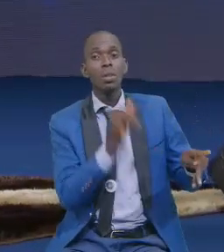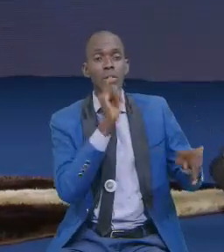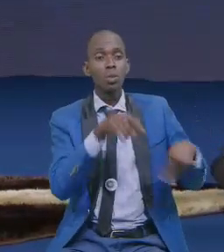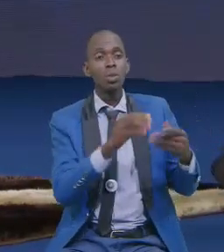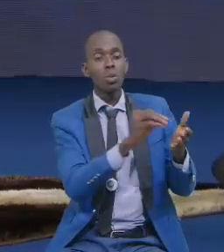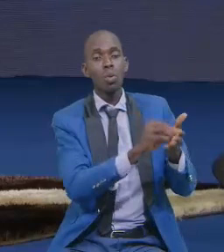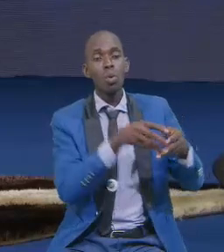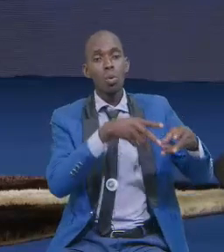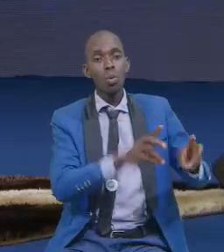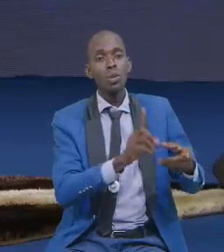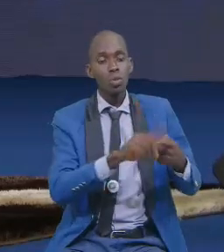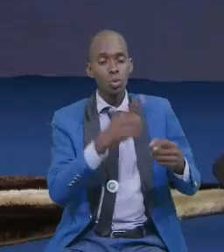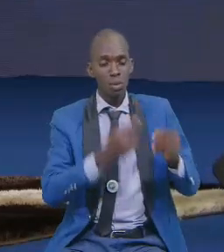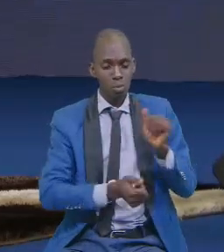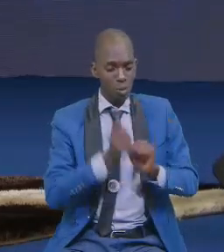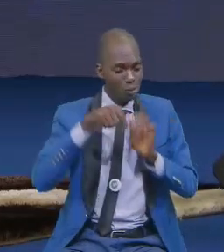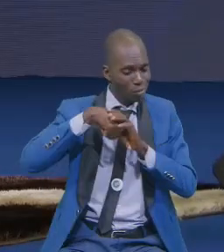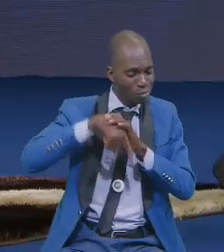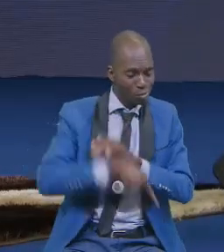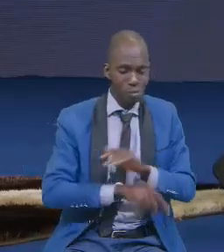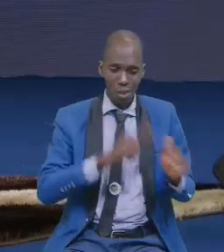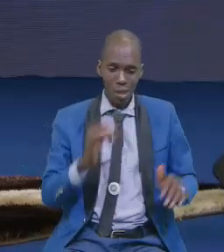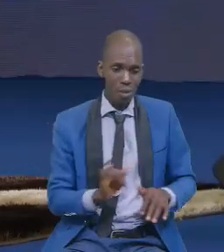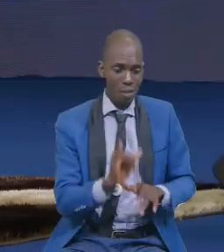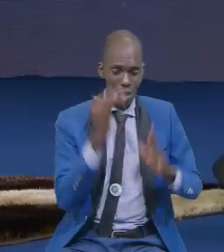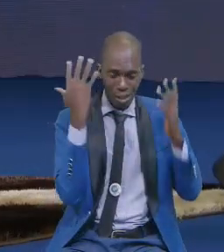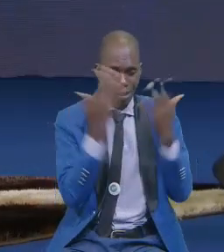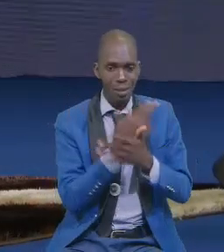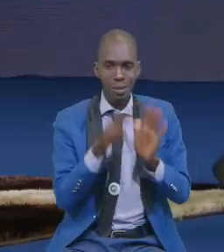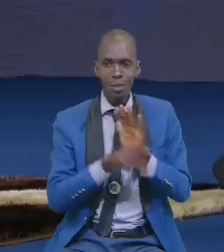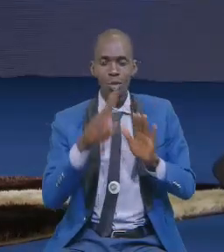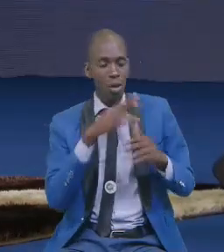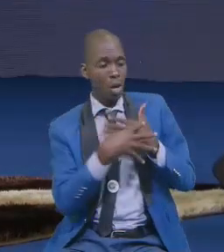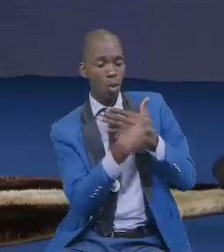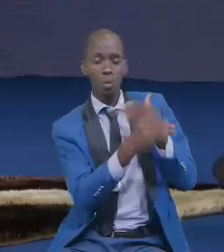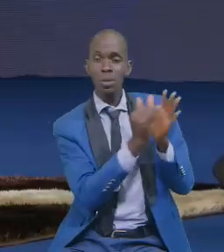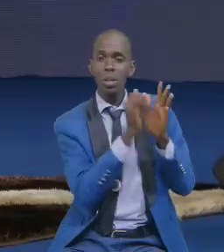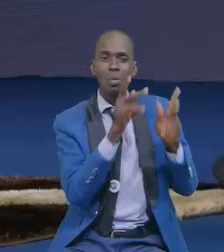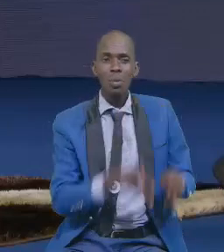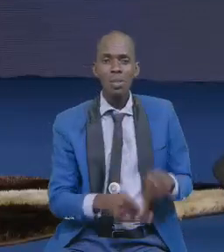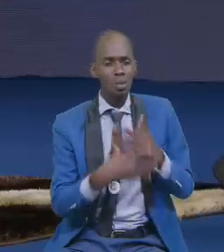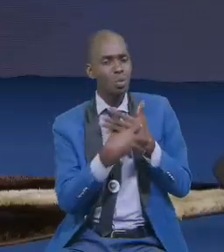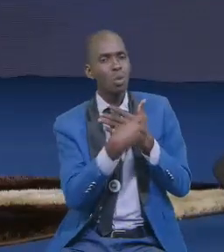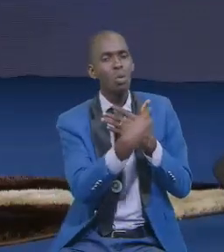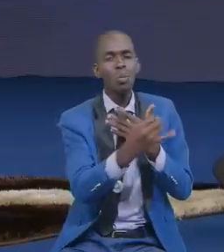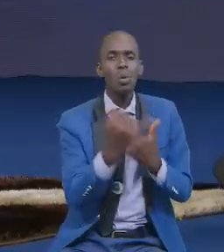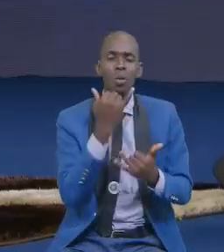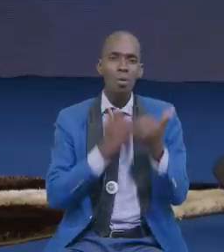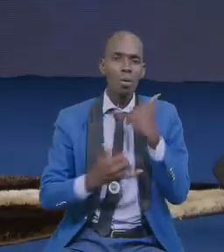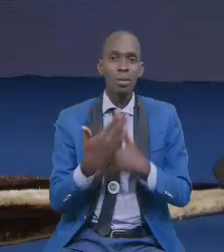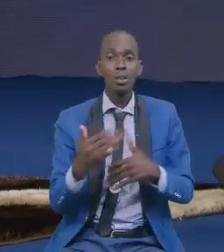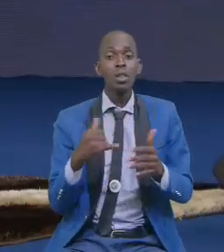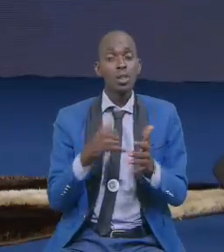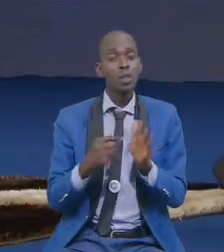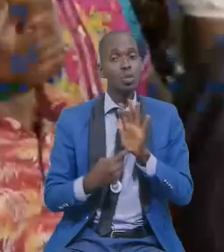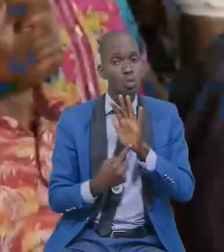the deepest everlasting darkness, and they emulate him. Emulations. It shows that you are